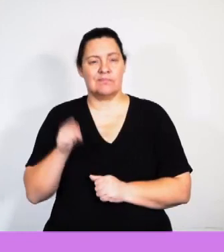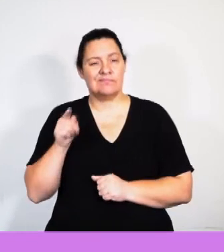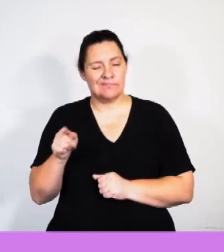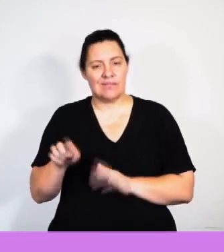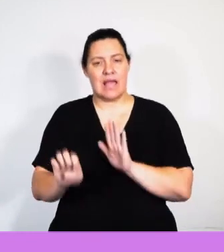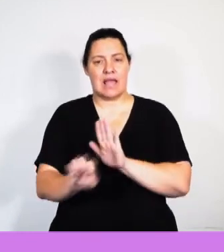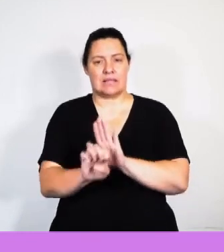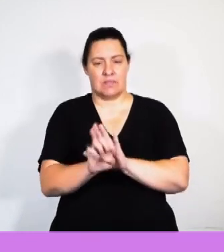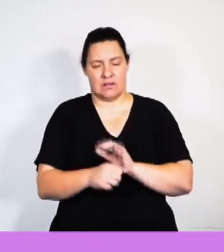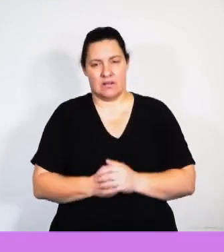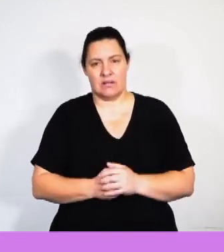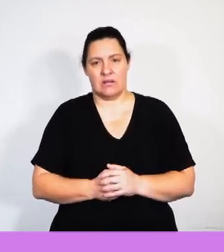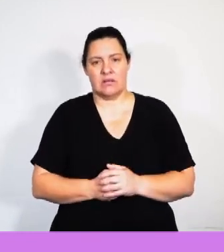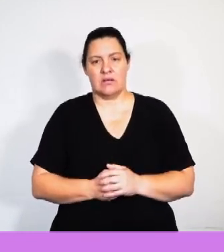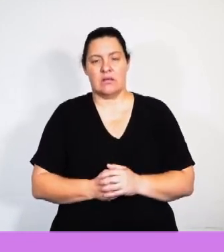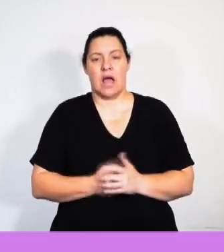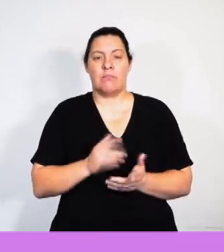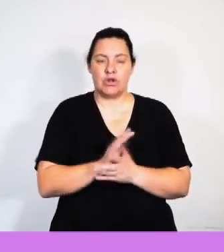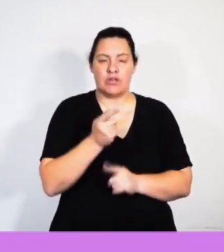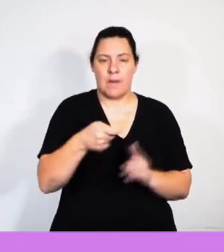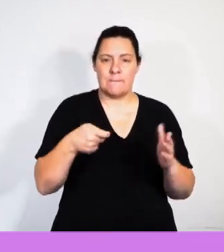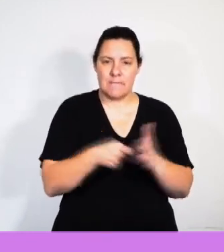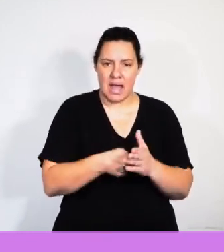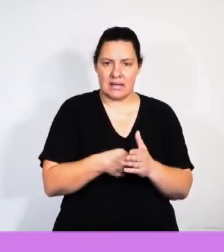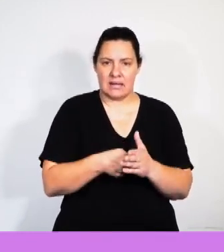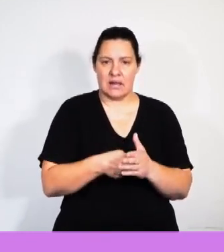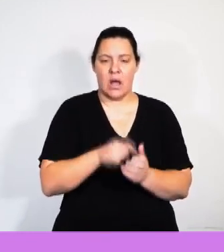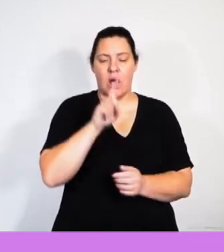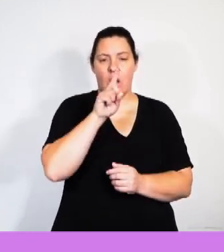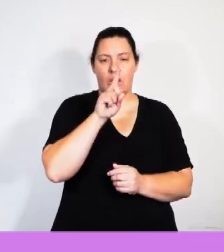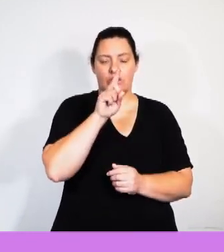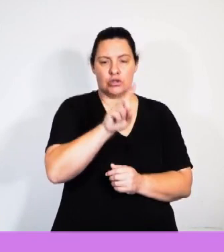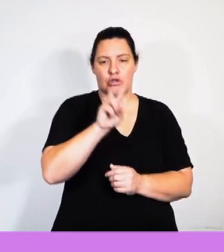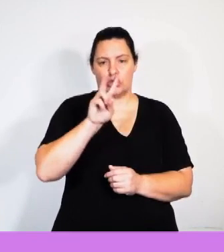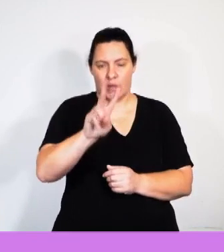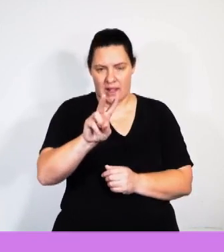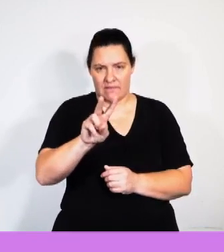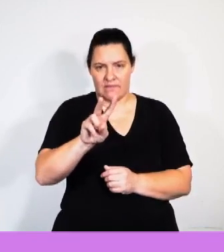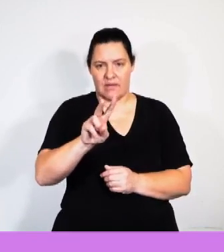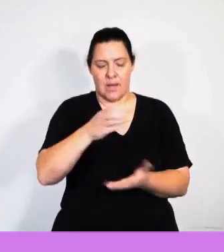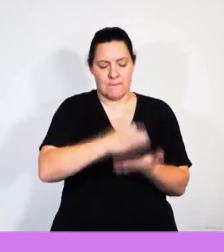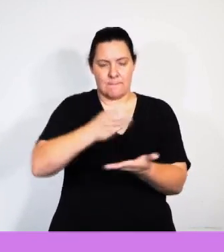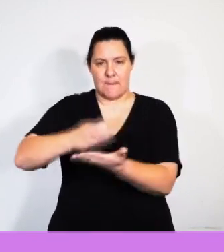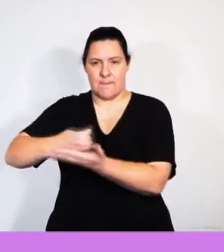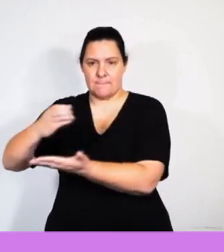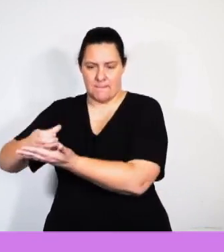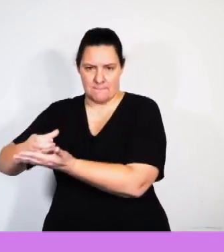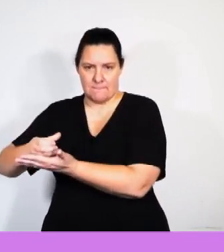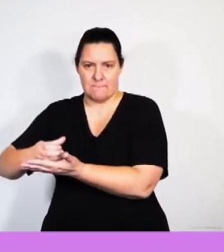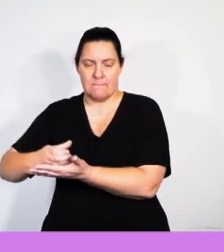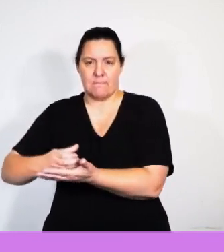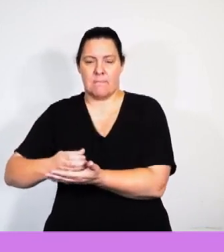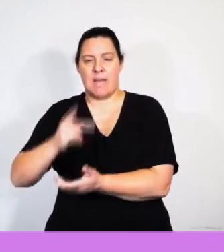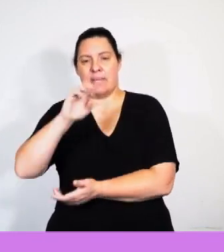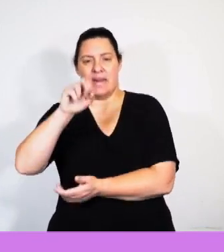Here is an example. Precious bought a dozen of tinned baked beans.